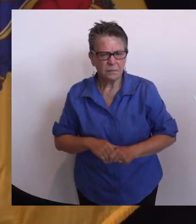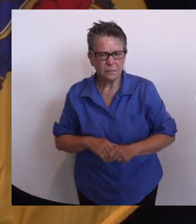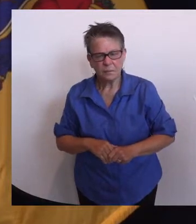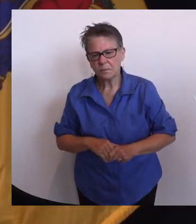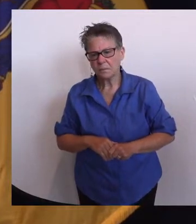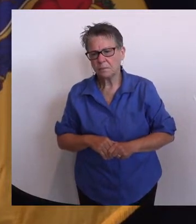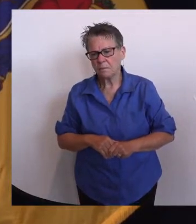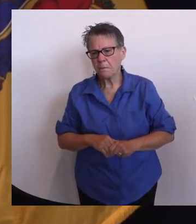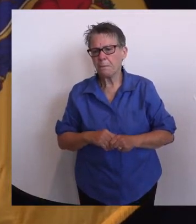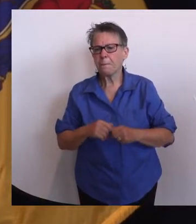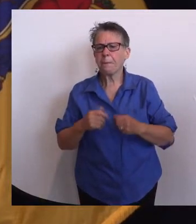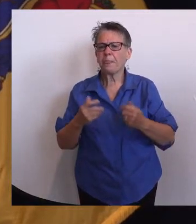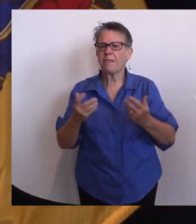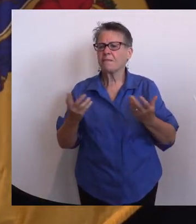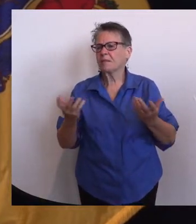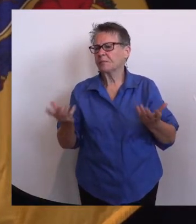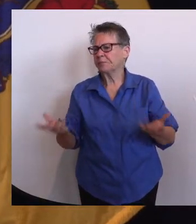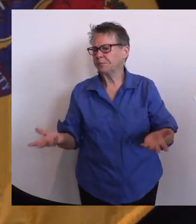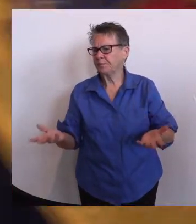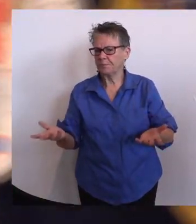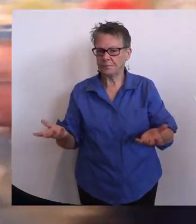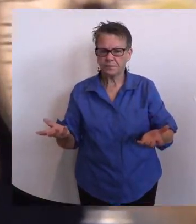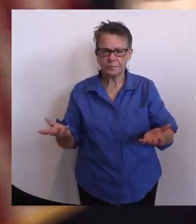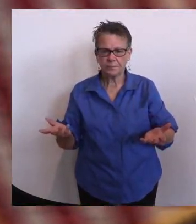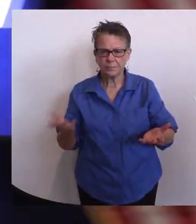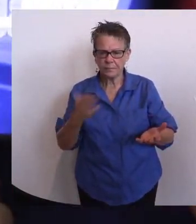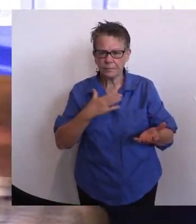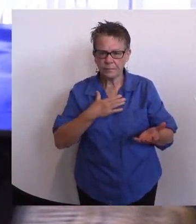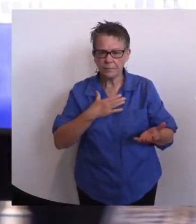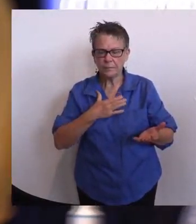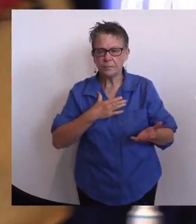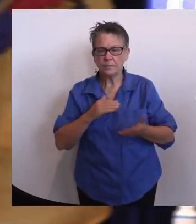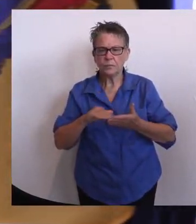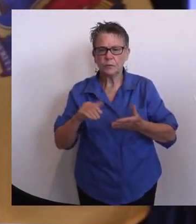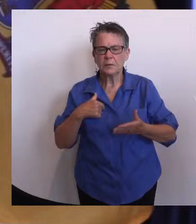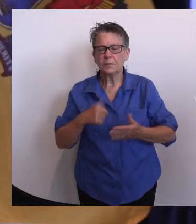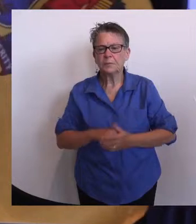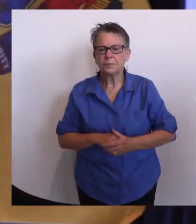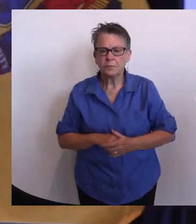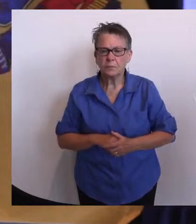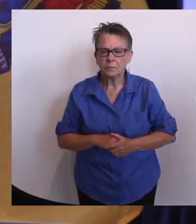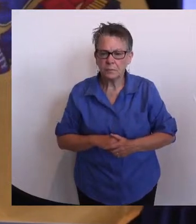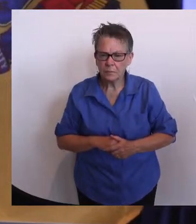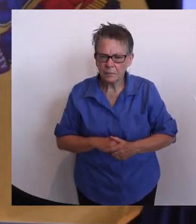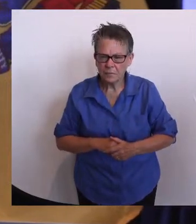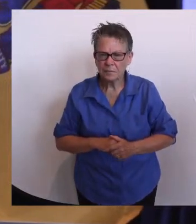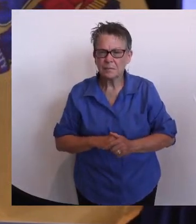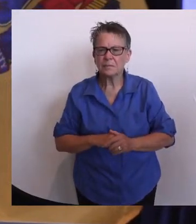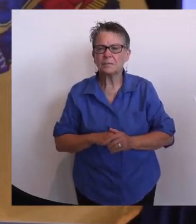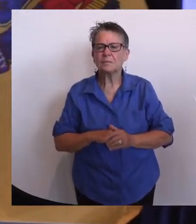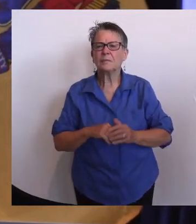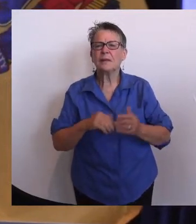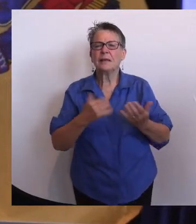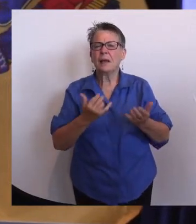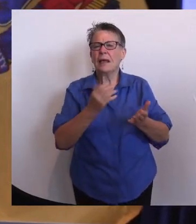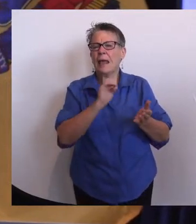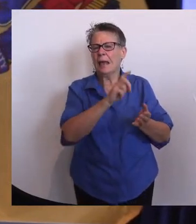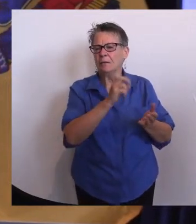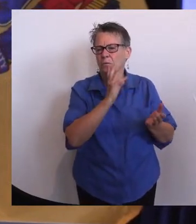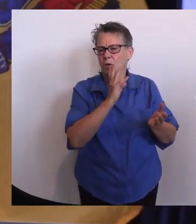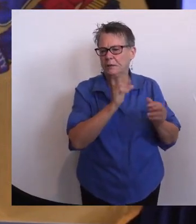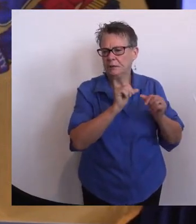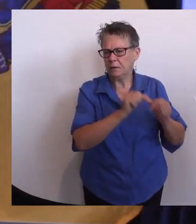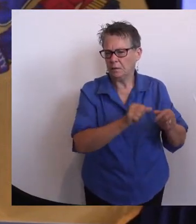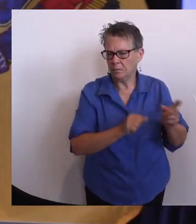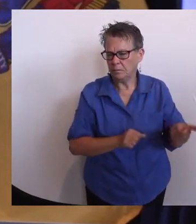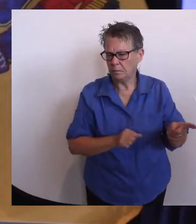on vaccinations, et cetera? Alex, excellent questions, and these aren't for me to decide,